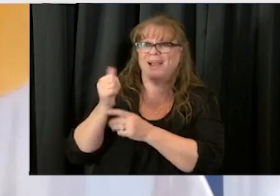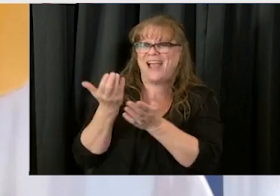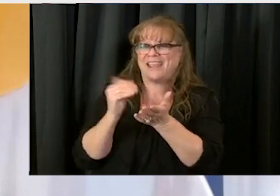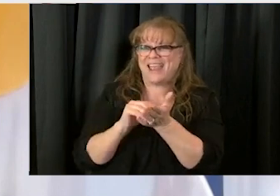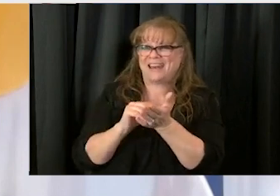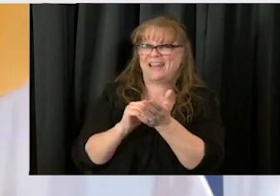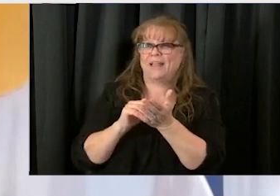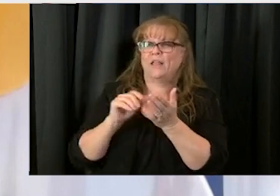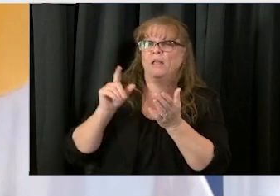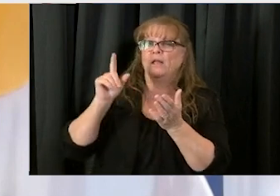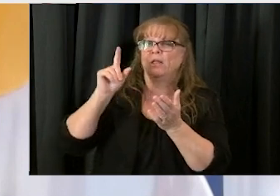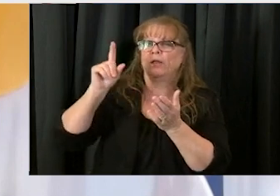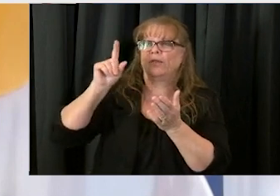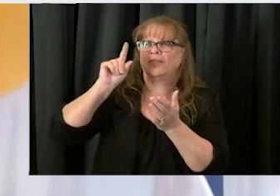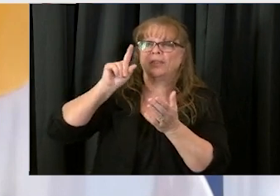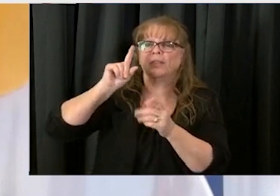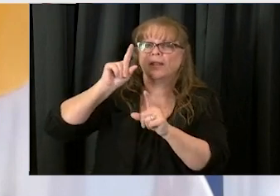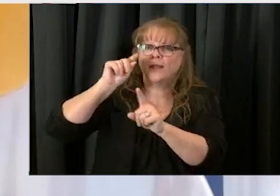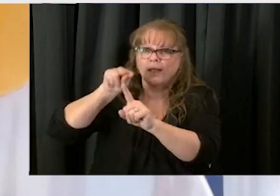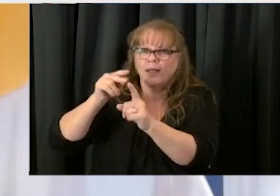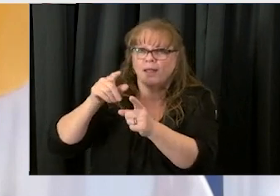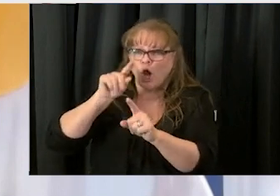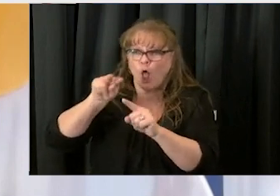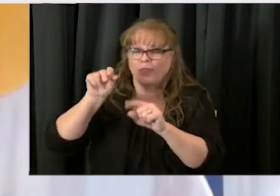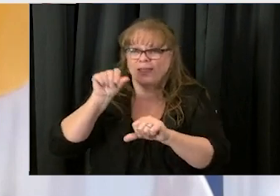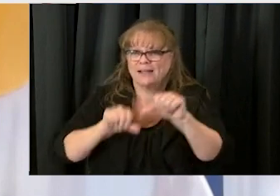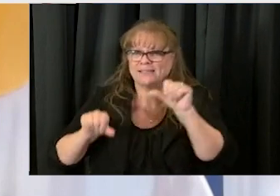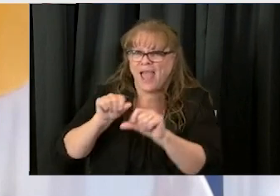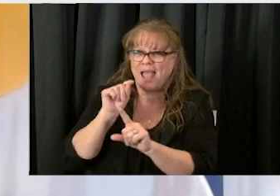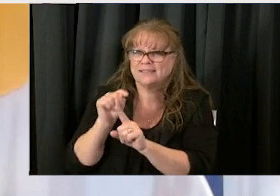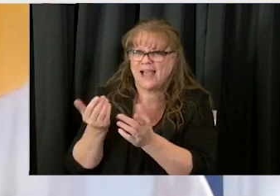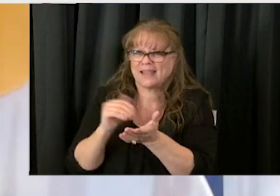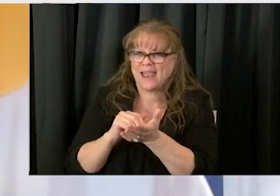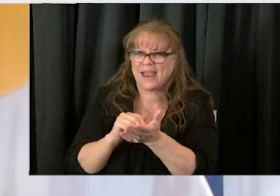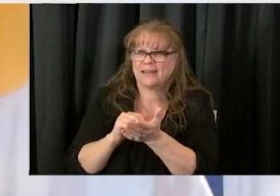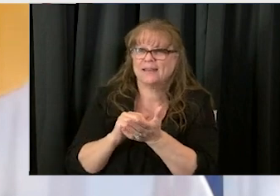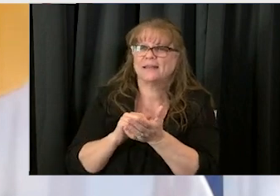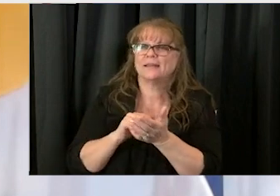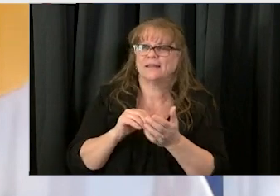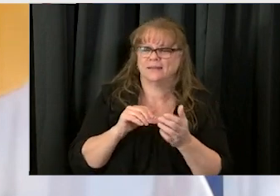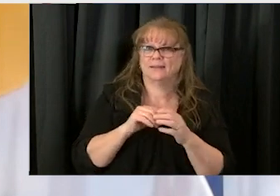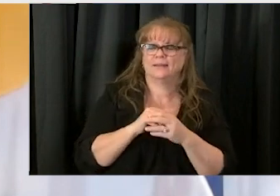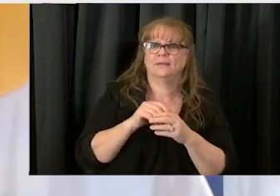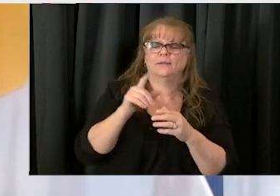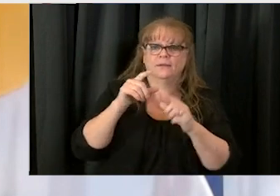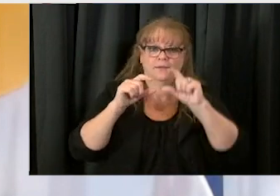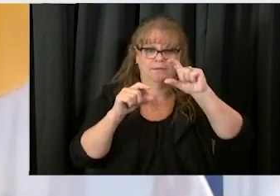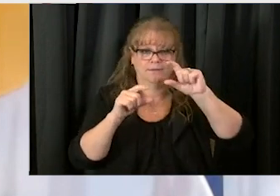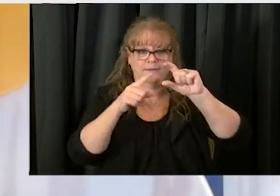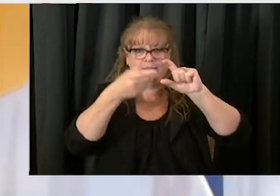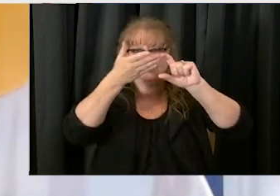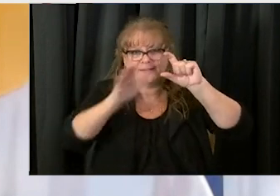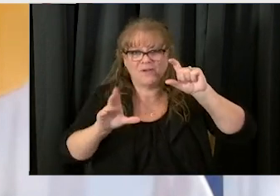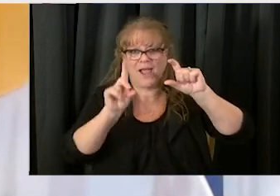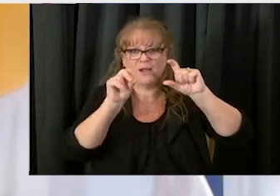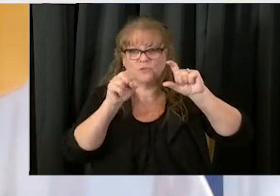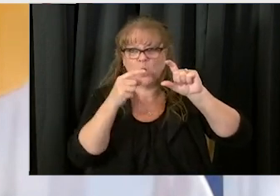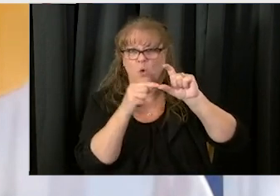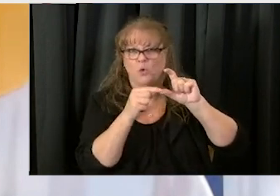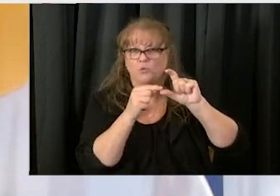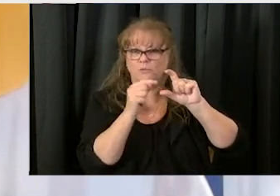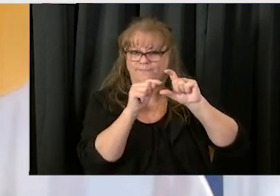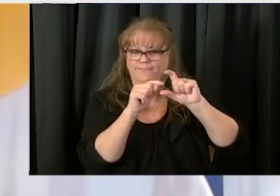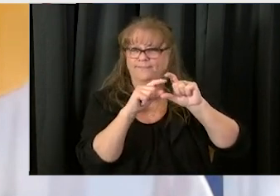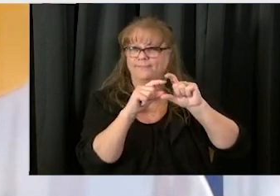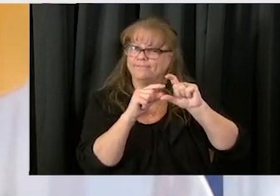ages. There has been consideration of that. I would say I would put that in the realm of more likely than not to not occur. The